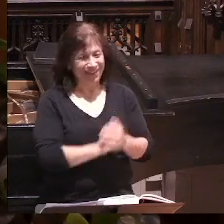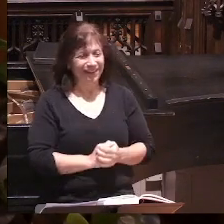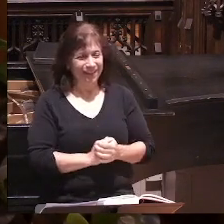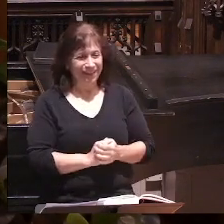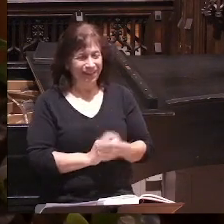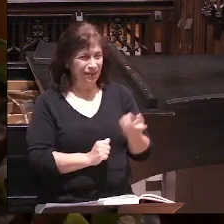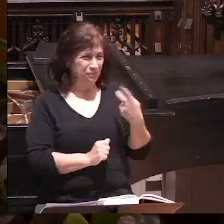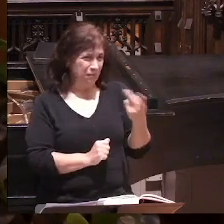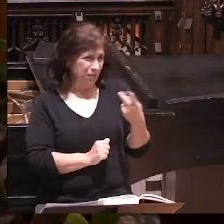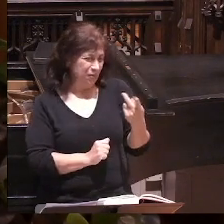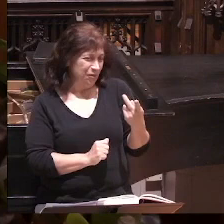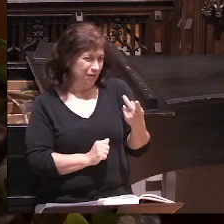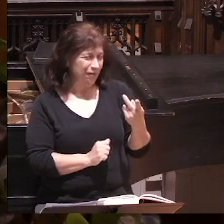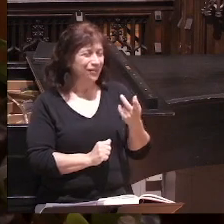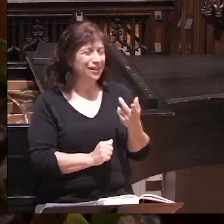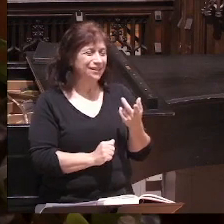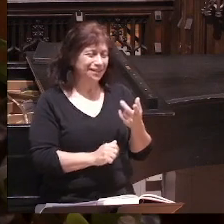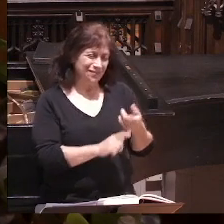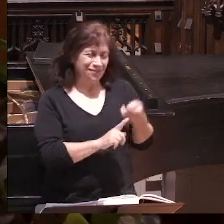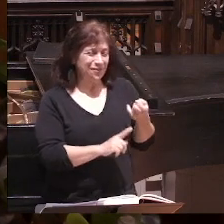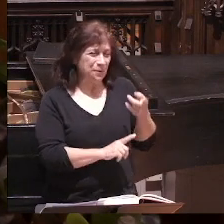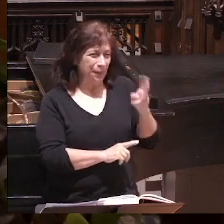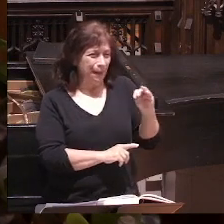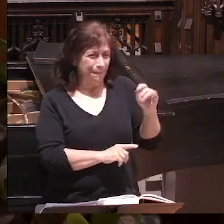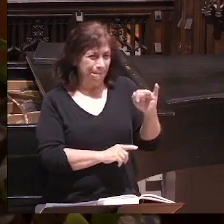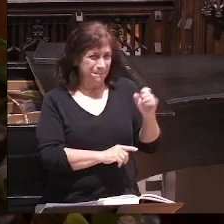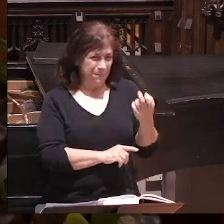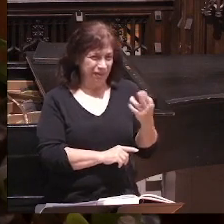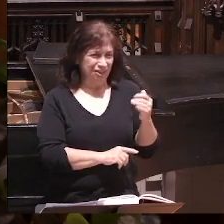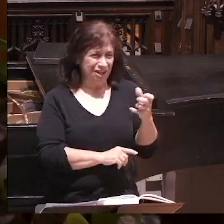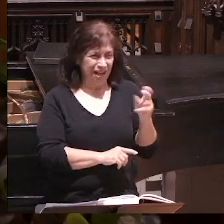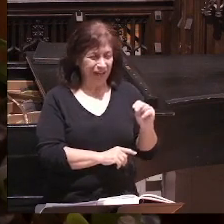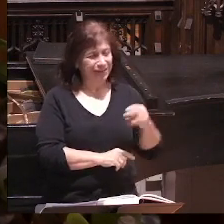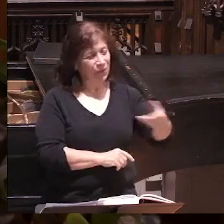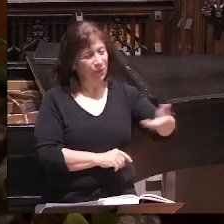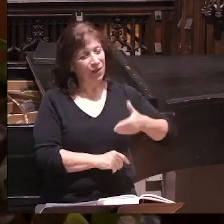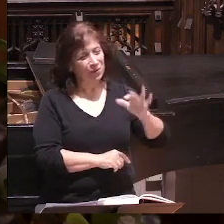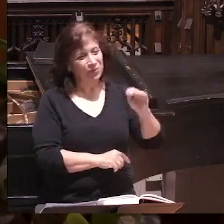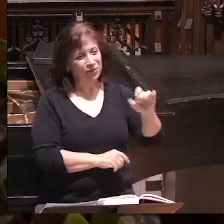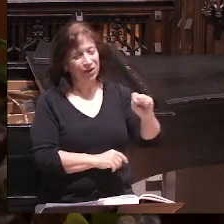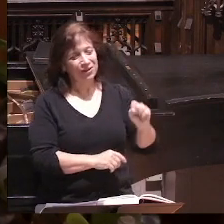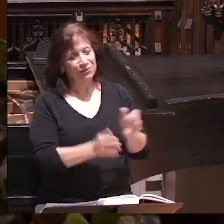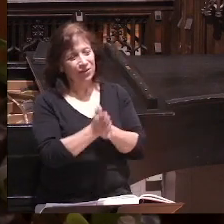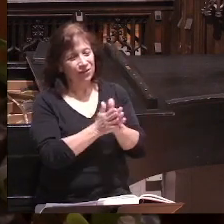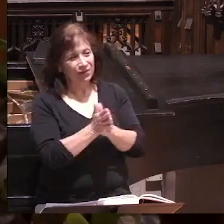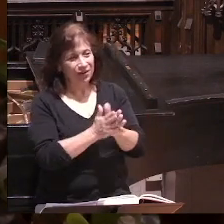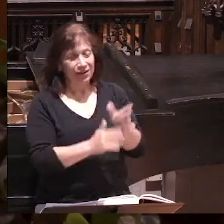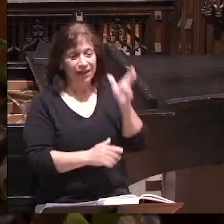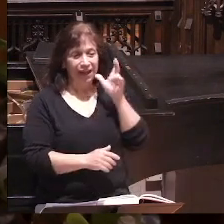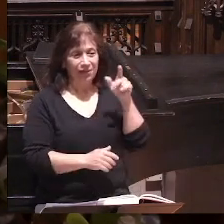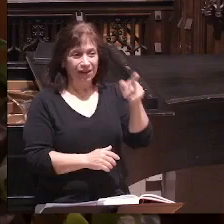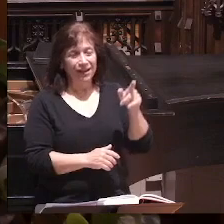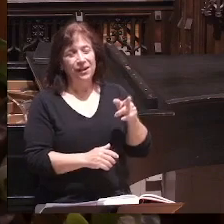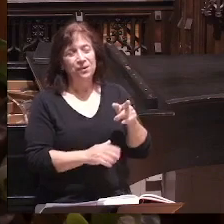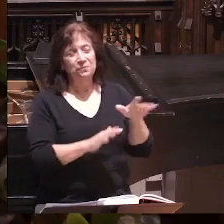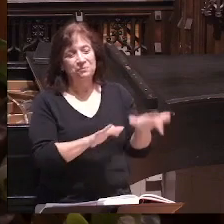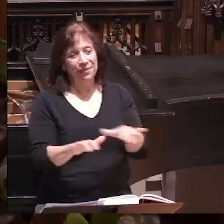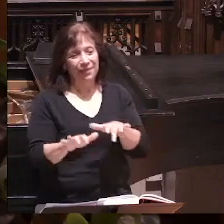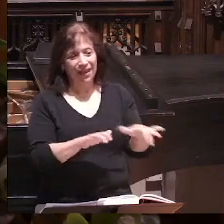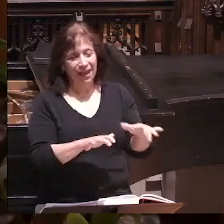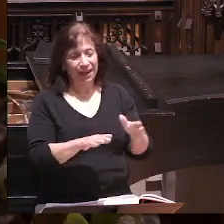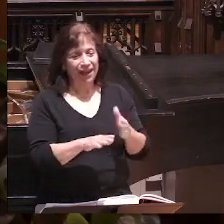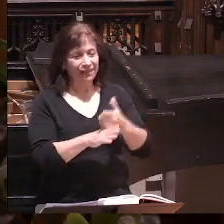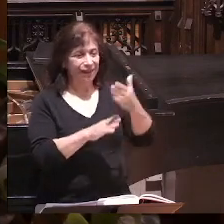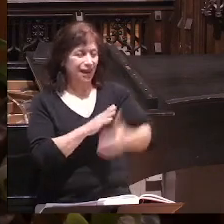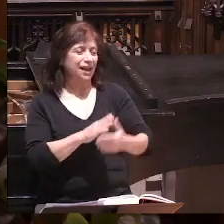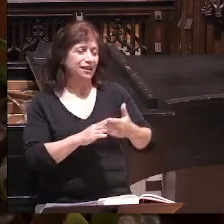And are both Michiganders. So welcome, Charles, and we look forward to hearing him play the postlude